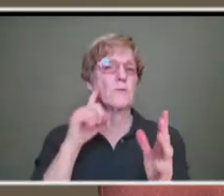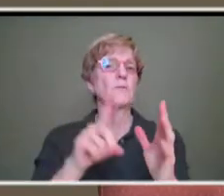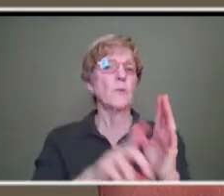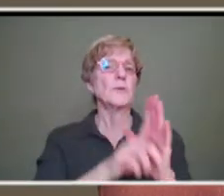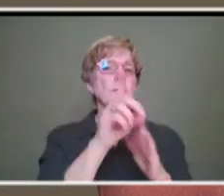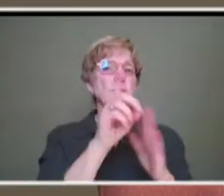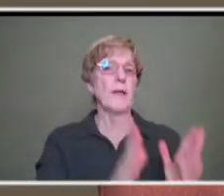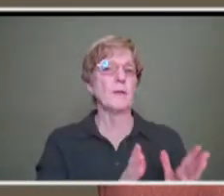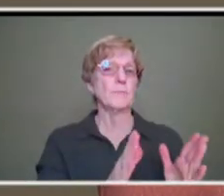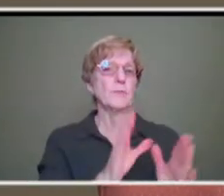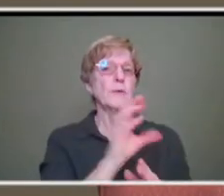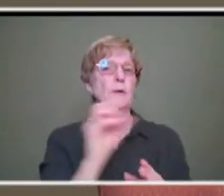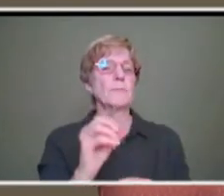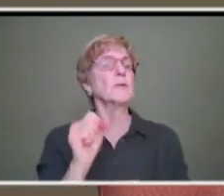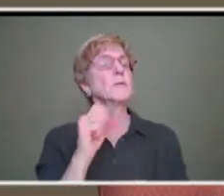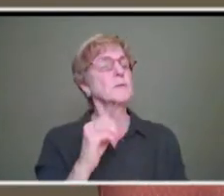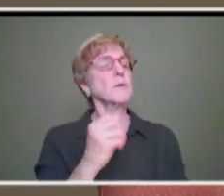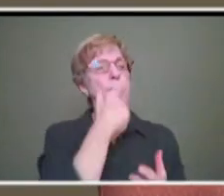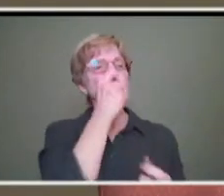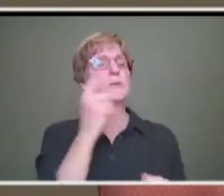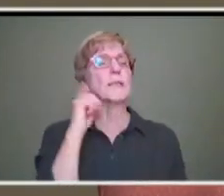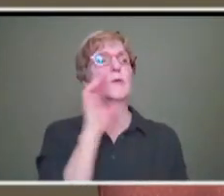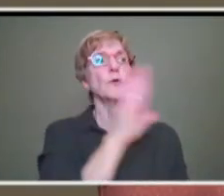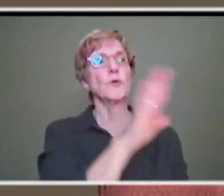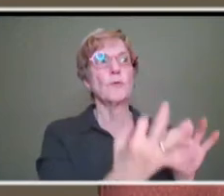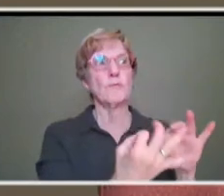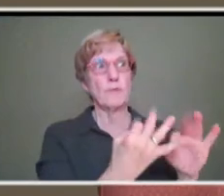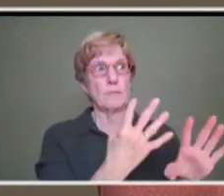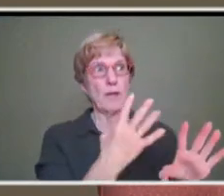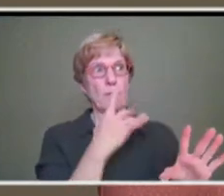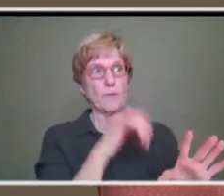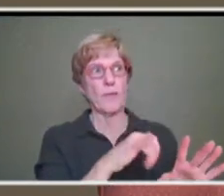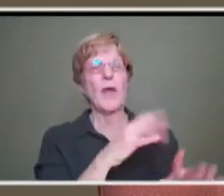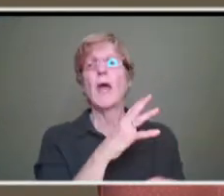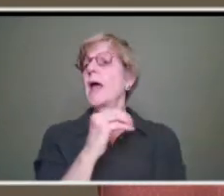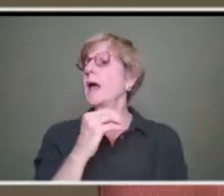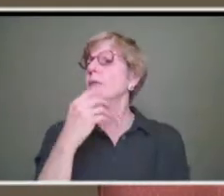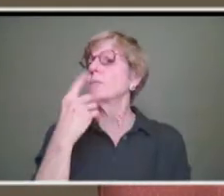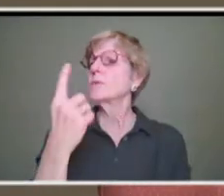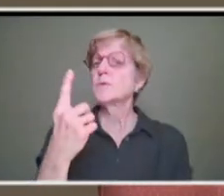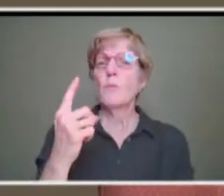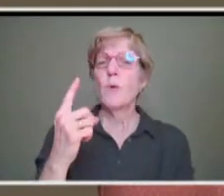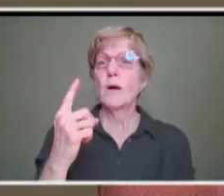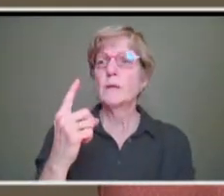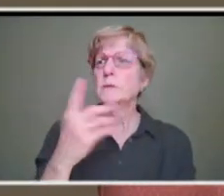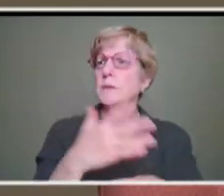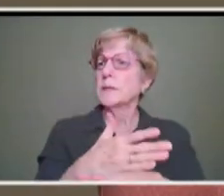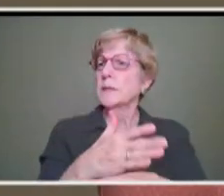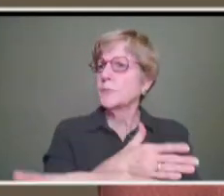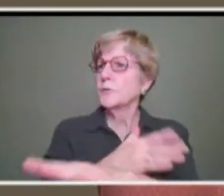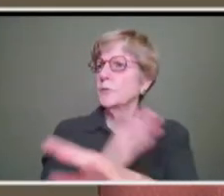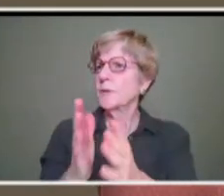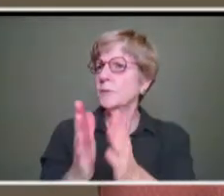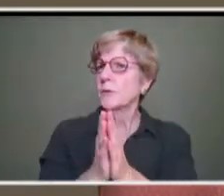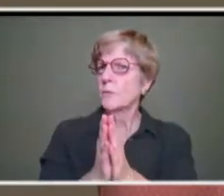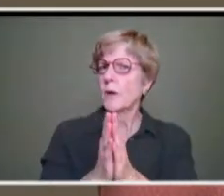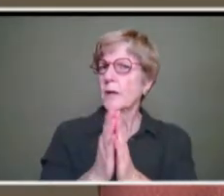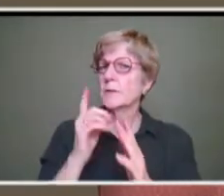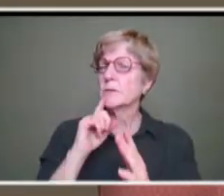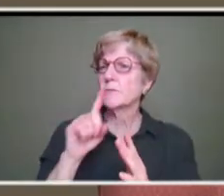so I'd be interested in hearing your feedback on that and there was one infrastructure Improvement request that you had made Miss